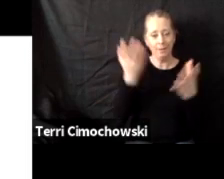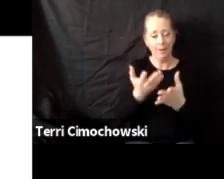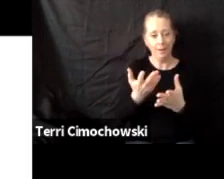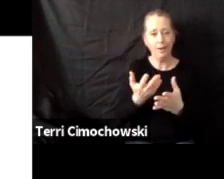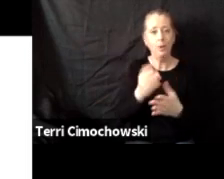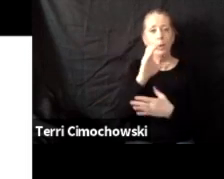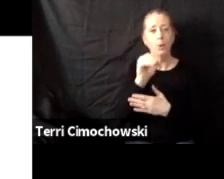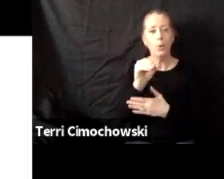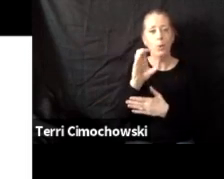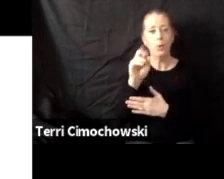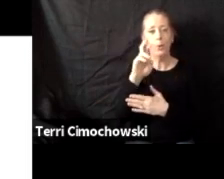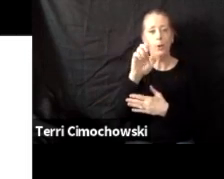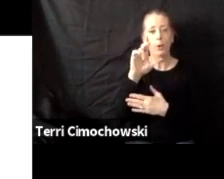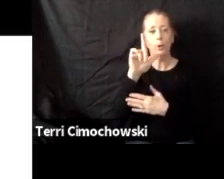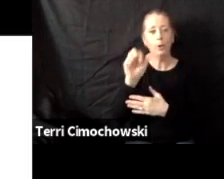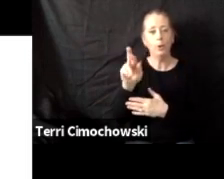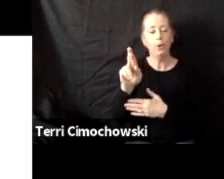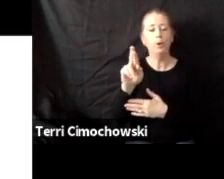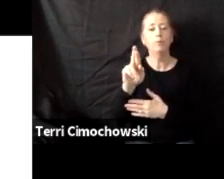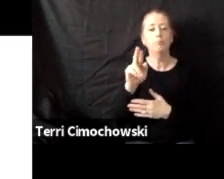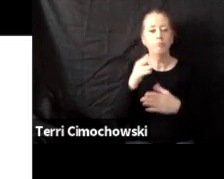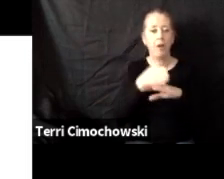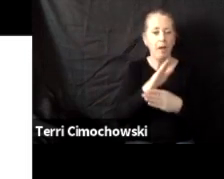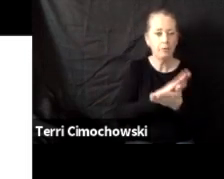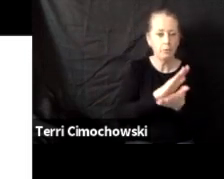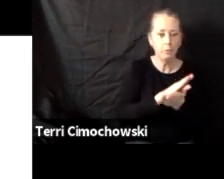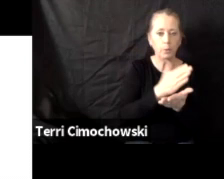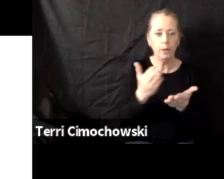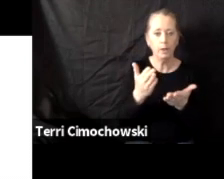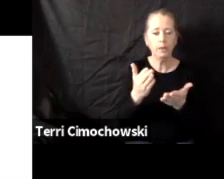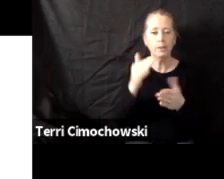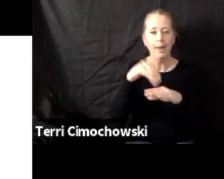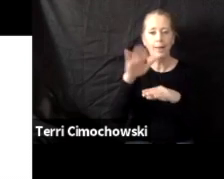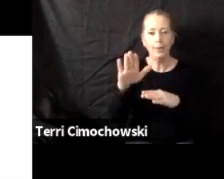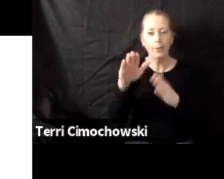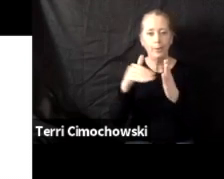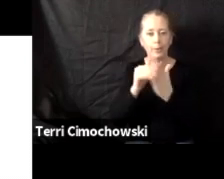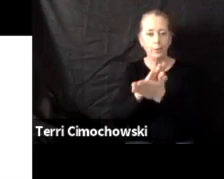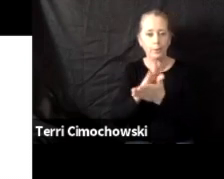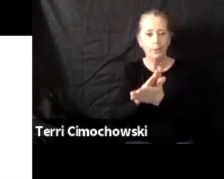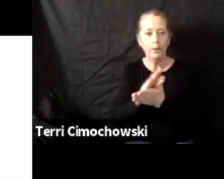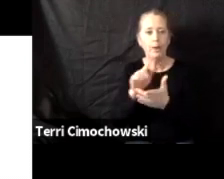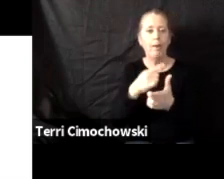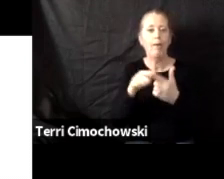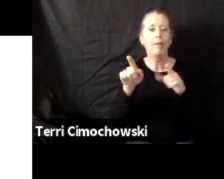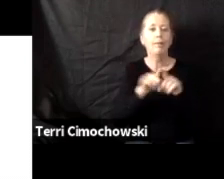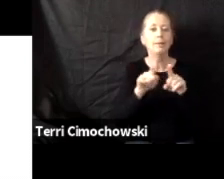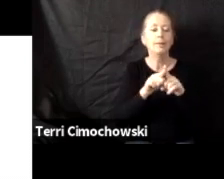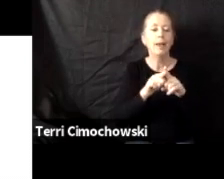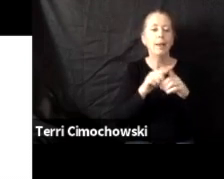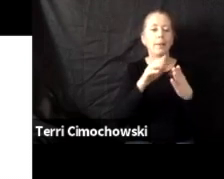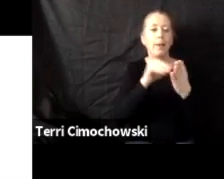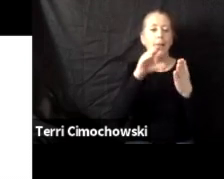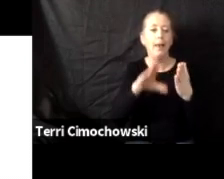co-curricular programs that are at the attendance area middle school. And then the same academic supports that are in middle school will also